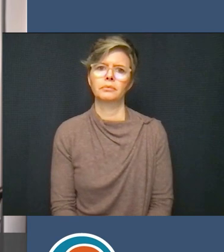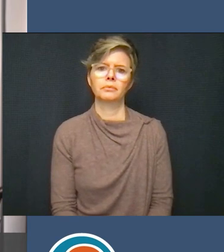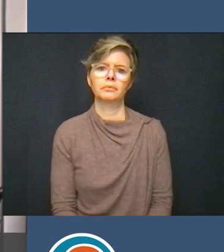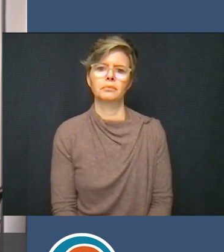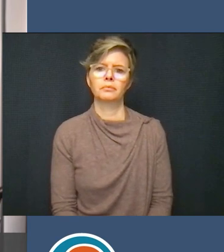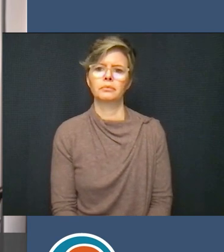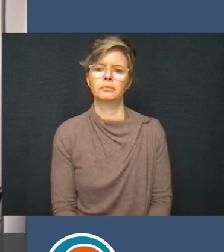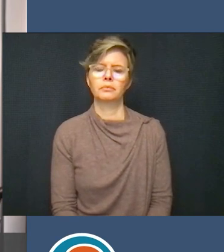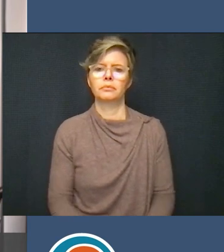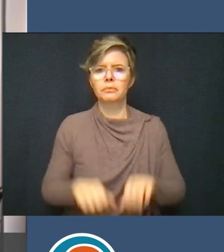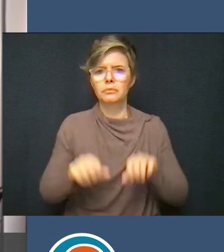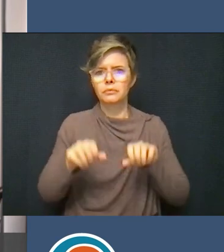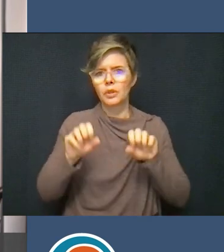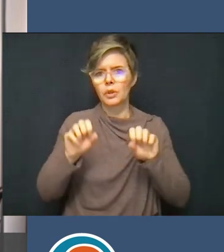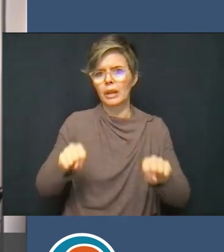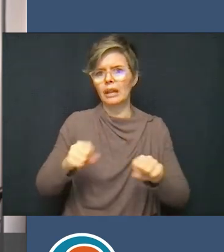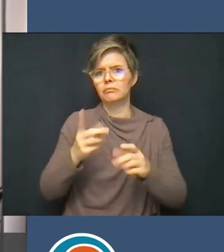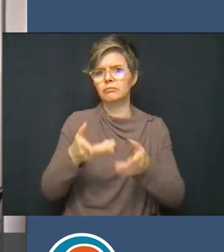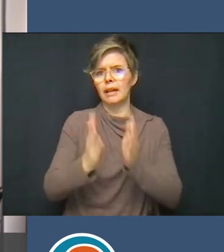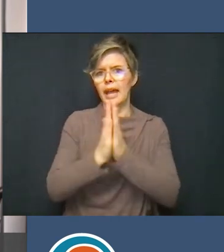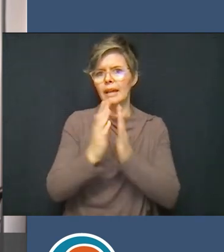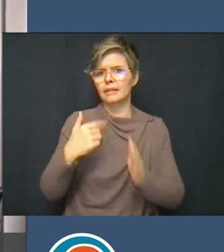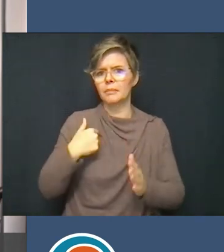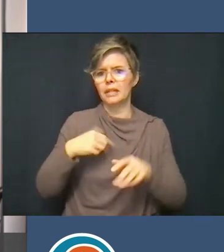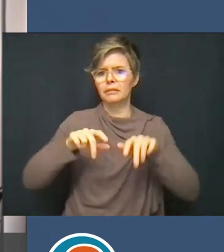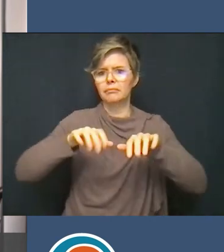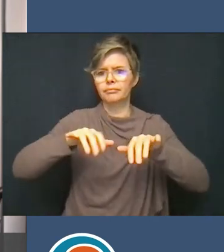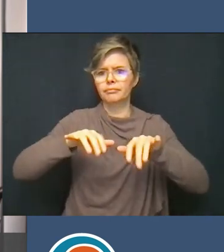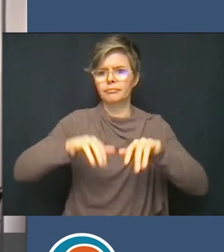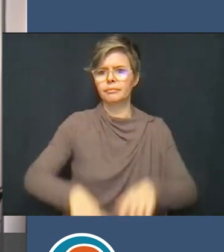while we're kind of in this transition point.